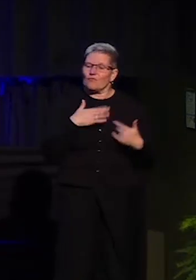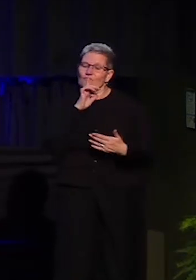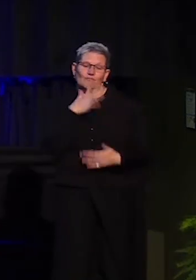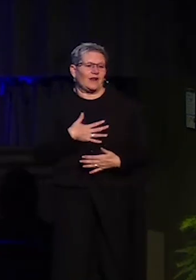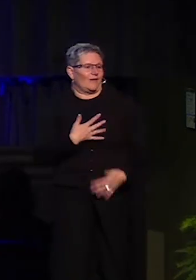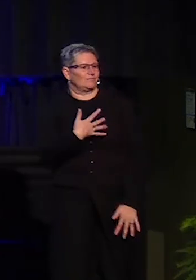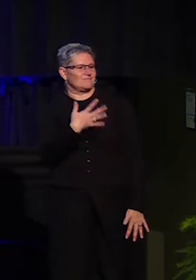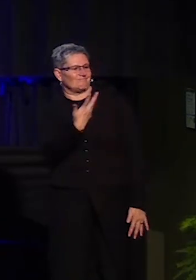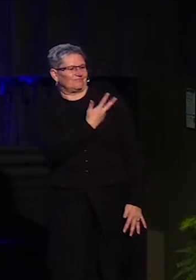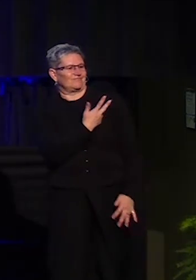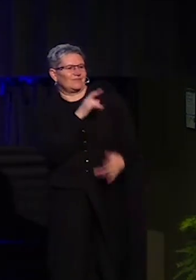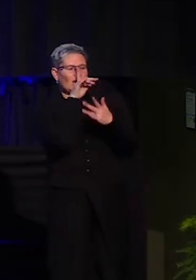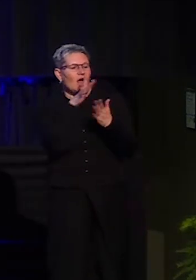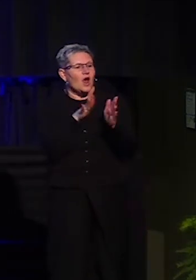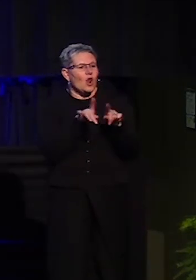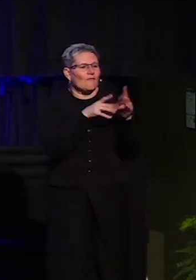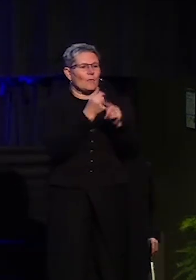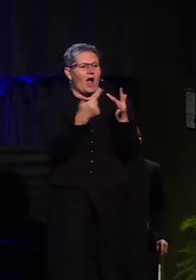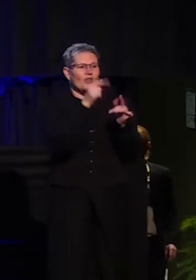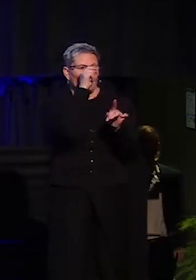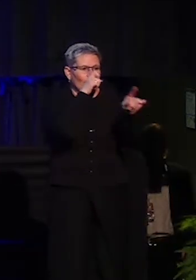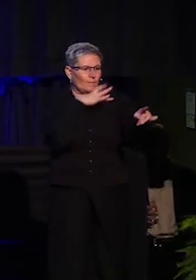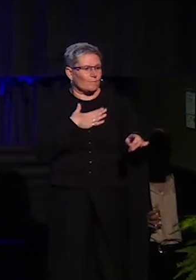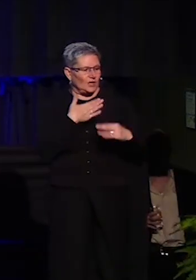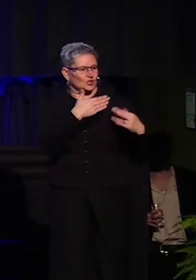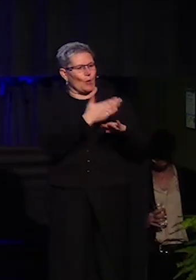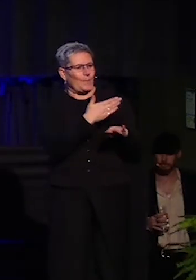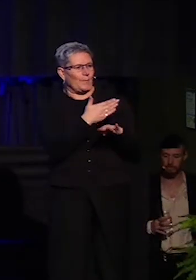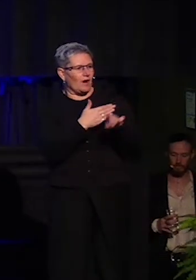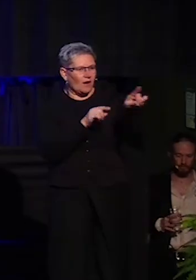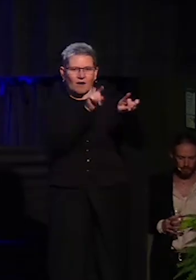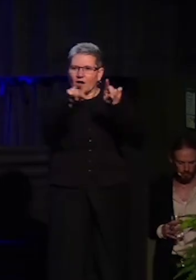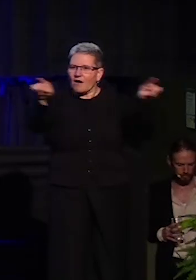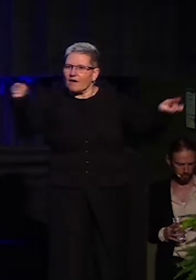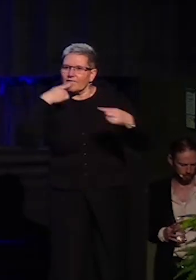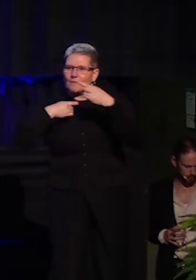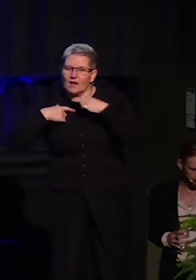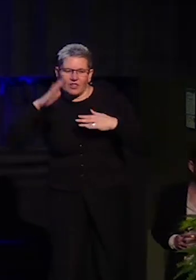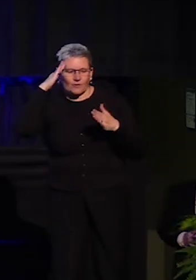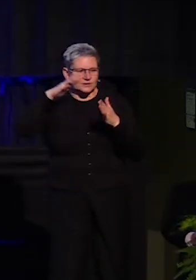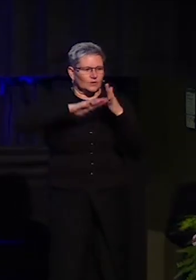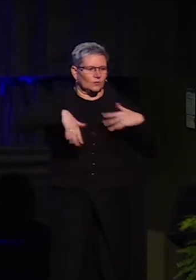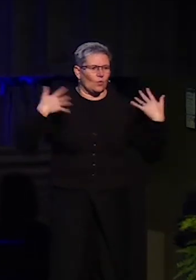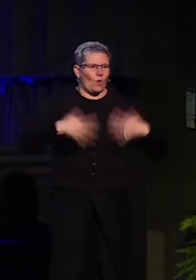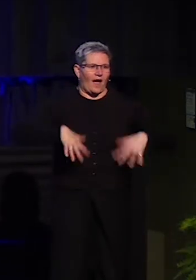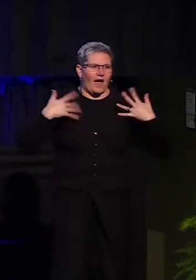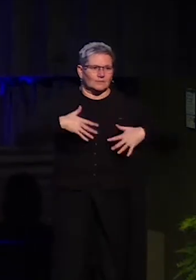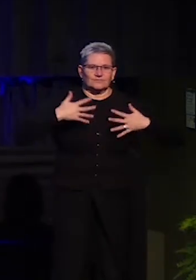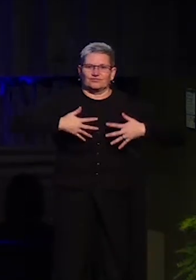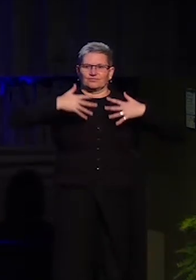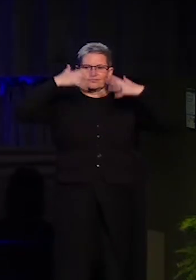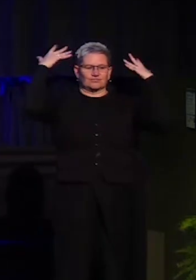stories every day. It's my job. And I'm blown away by the different experiences that people actually have in the